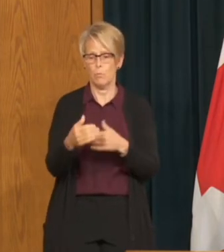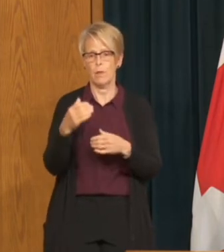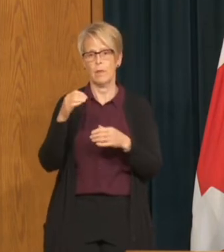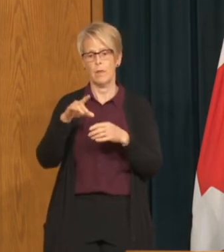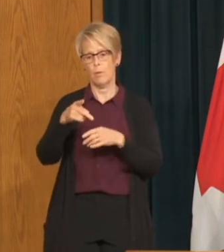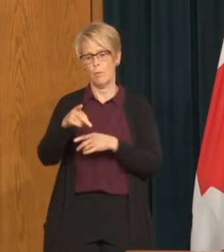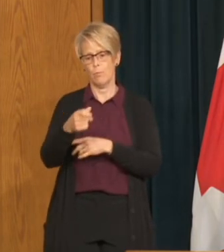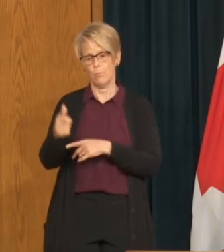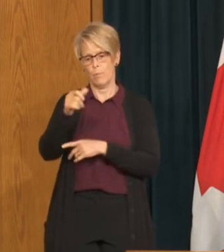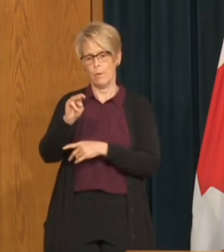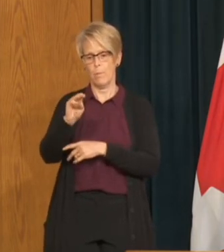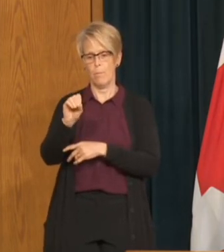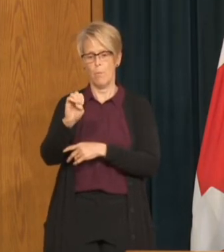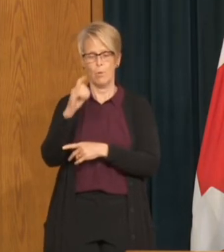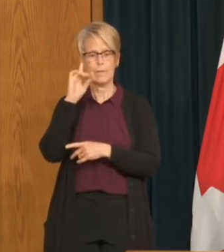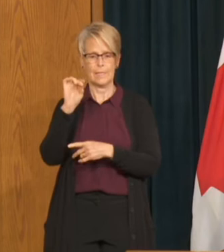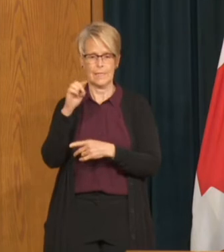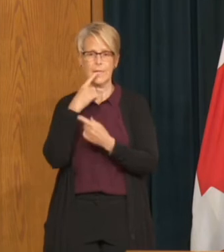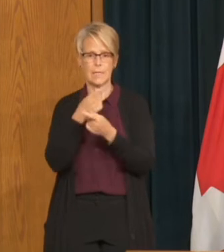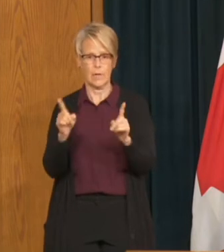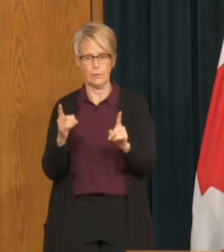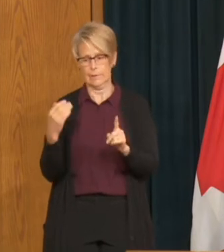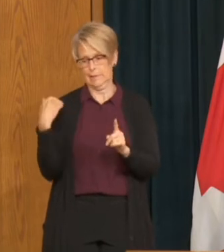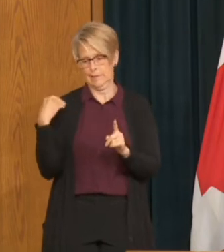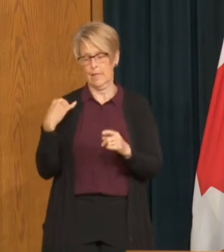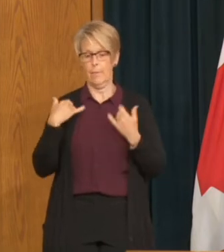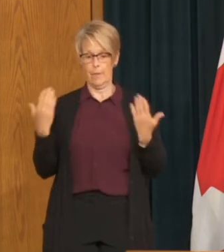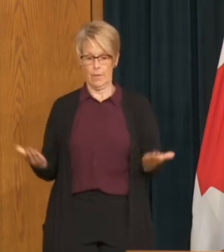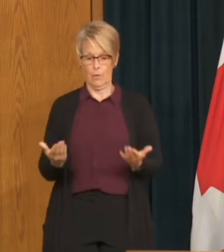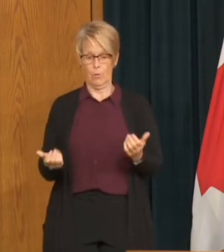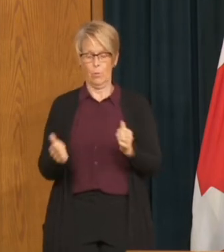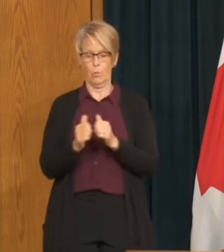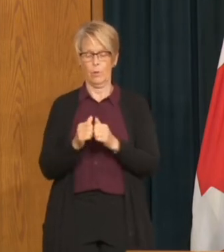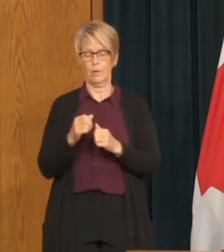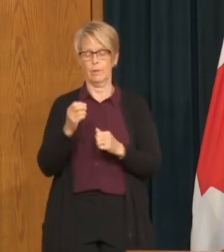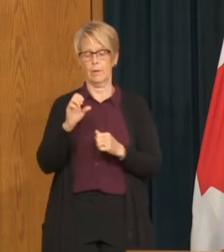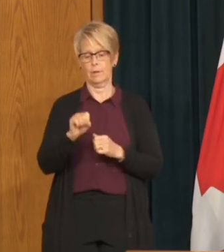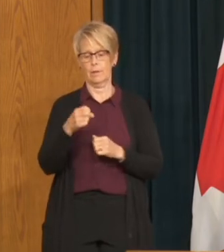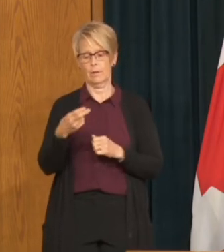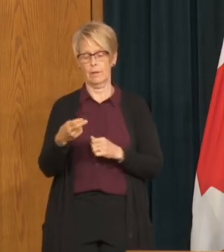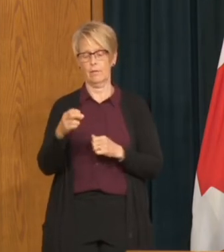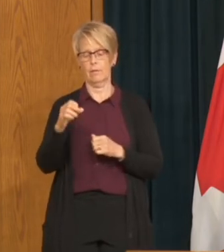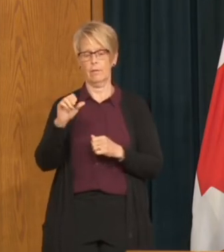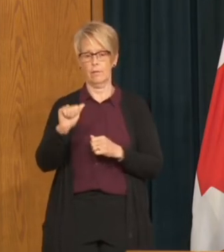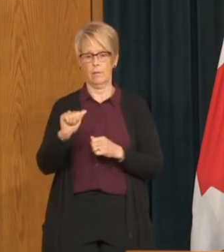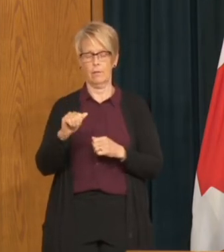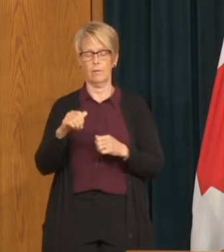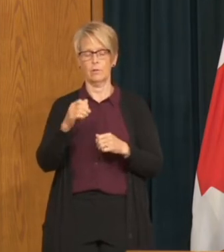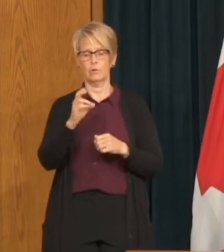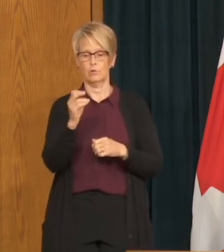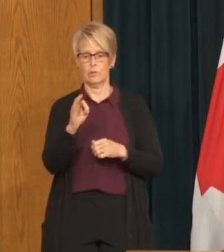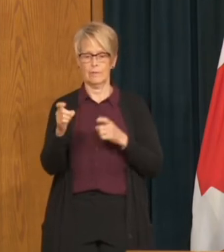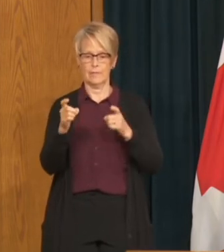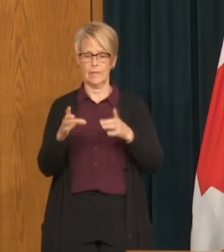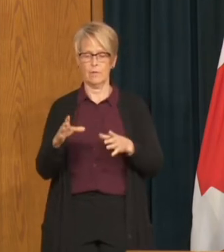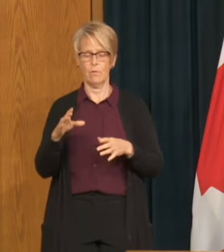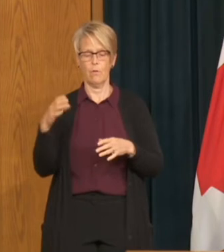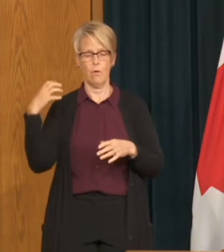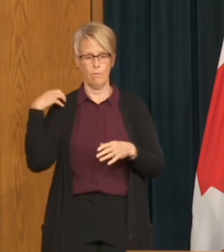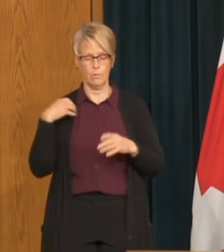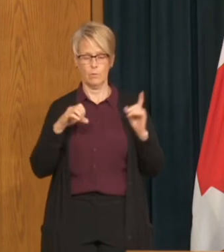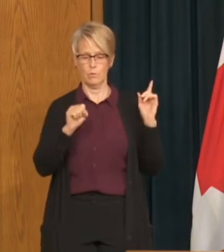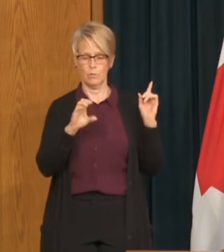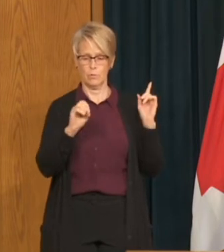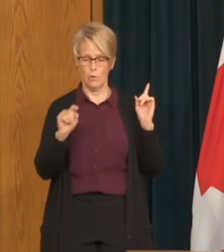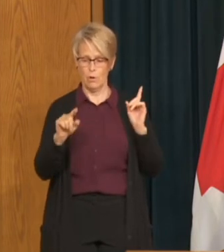Moe earlier this week. I'm here today with Saskatchewan Health Authority Chief Executive Officer Scott Livingstone to provide some